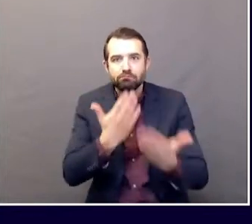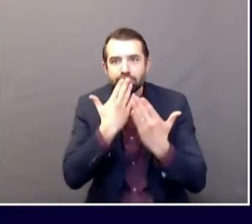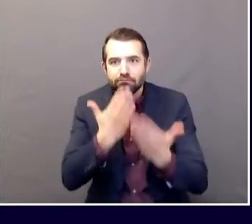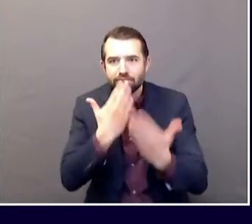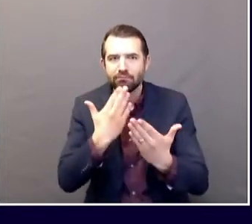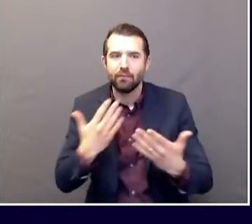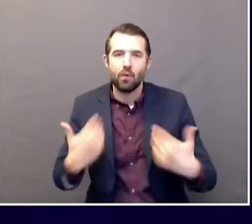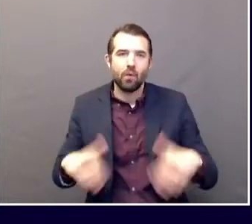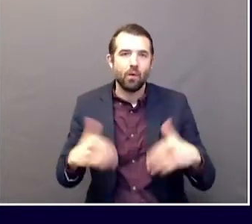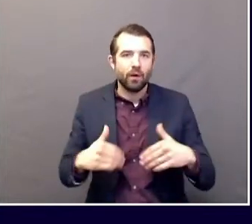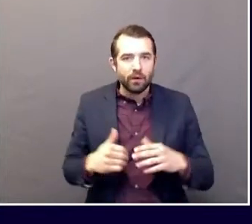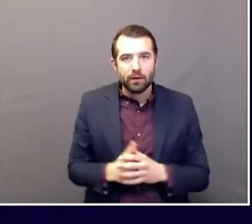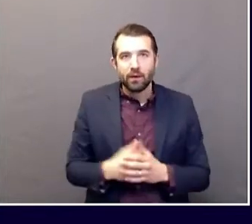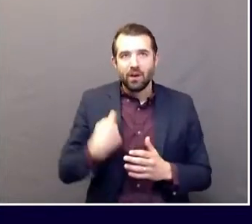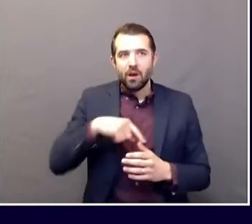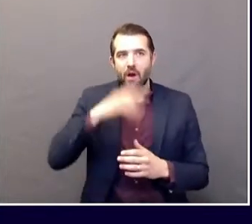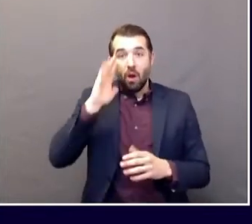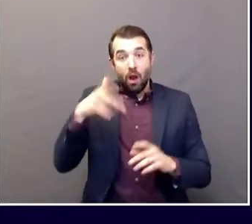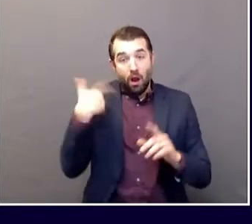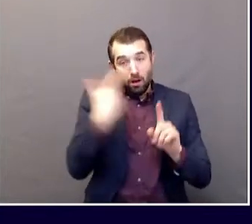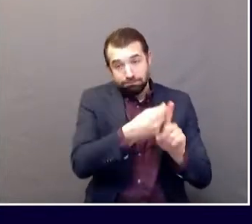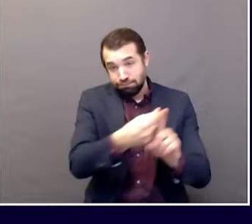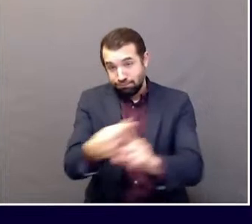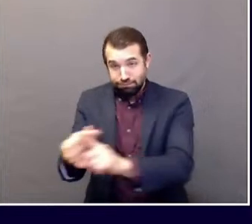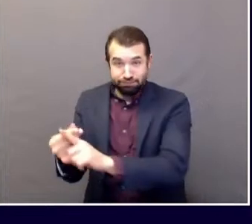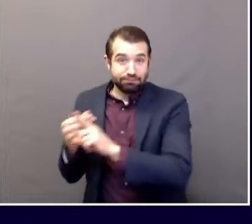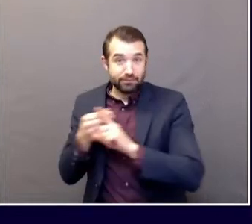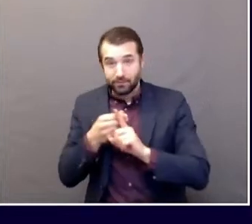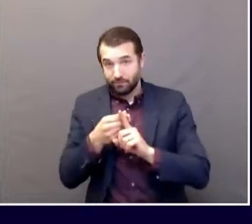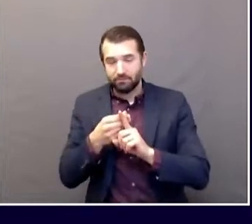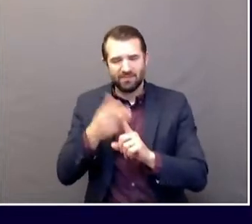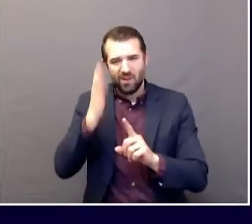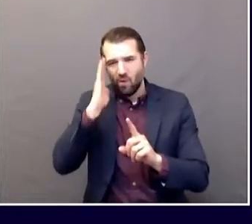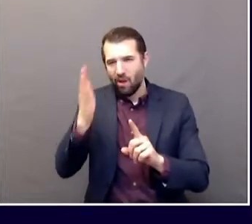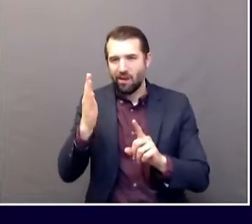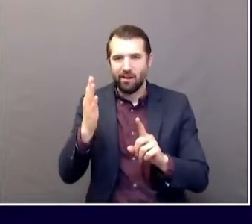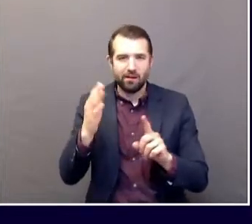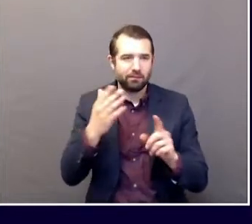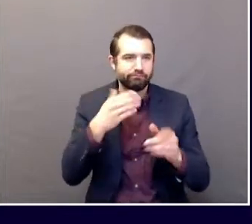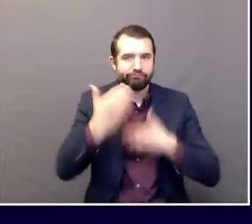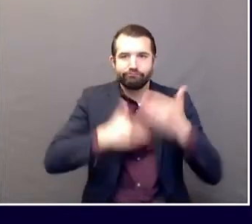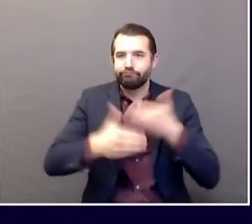work to get each and every one of those into someone's arm as quickly as possible.